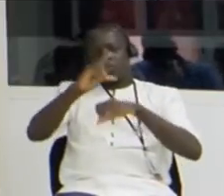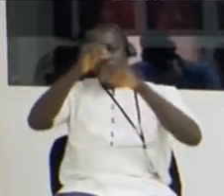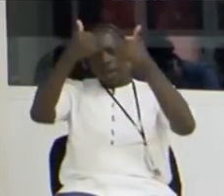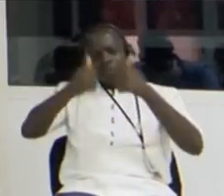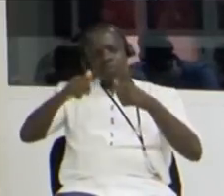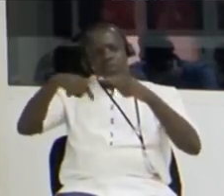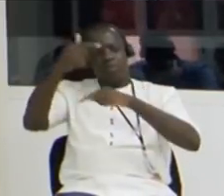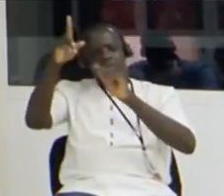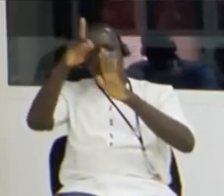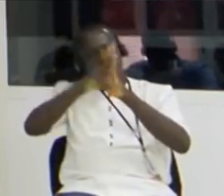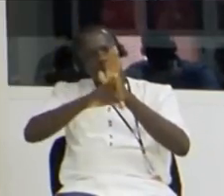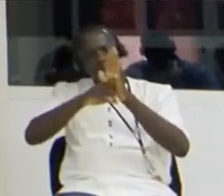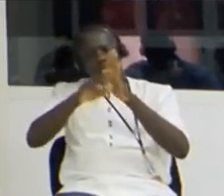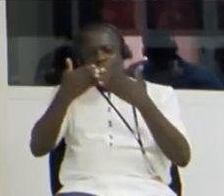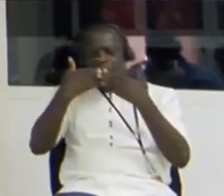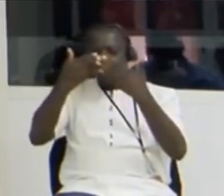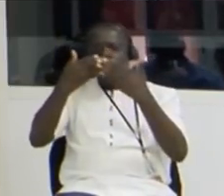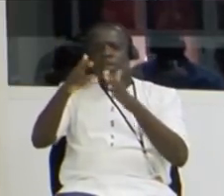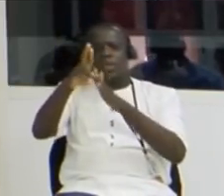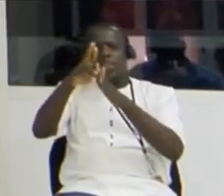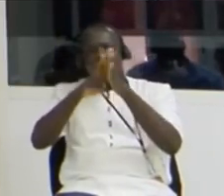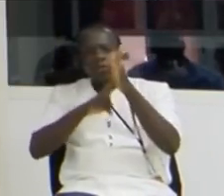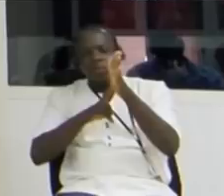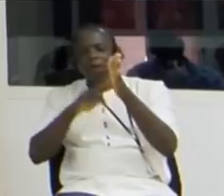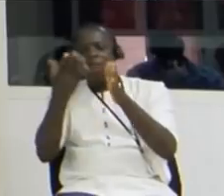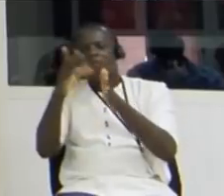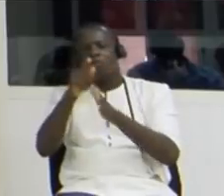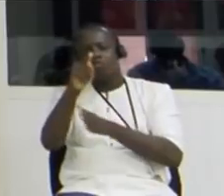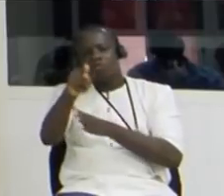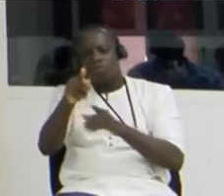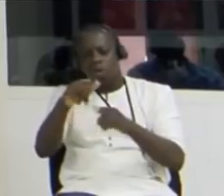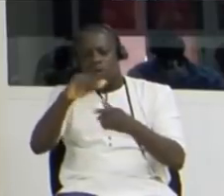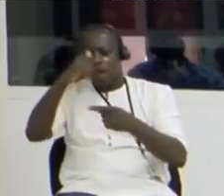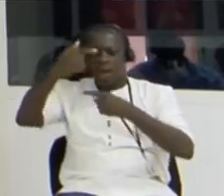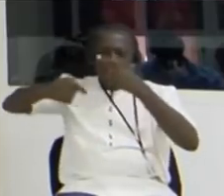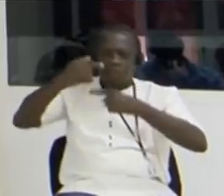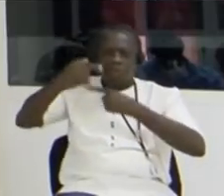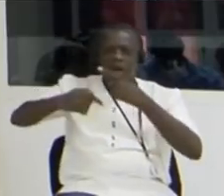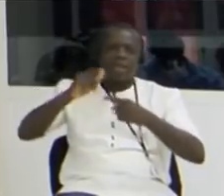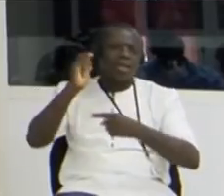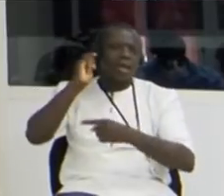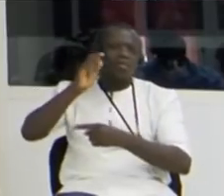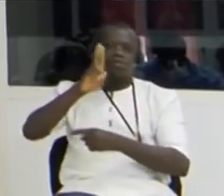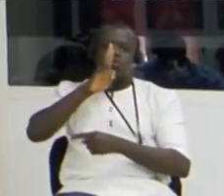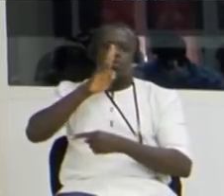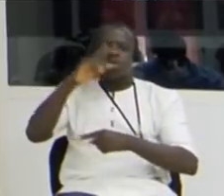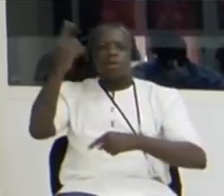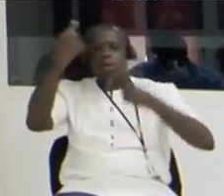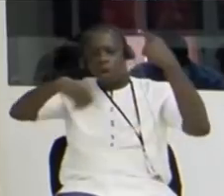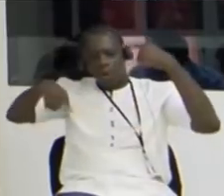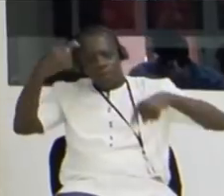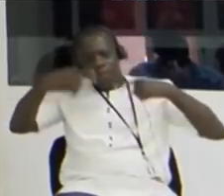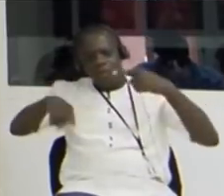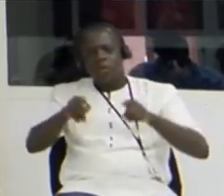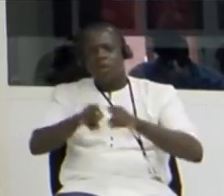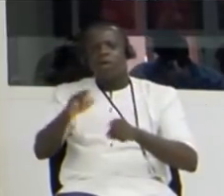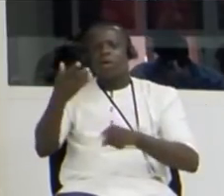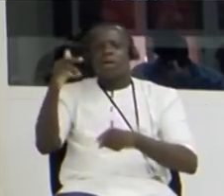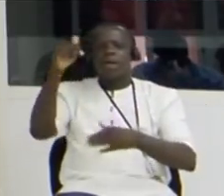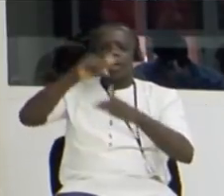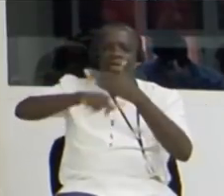information was requested from you about the girls that contested in the pageants from the office of the